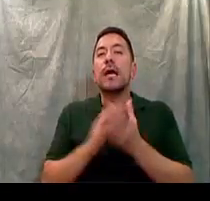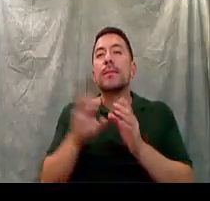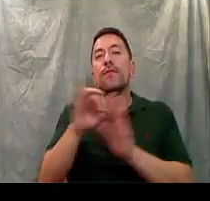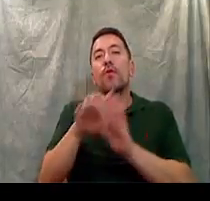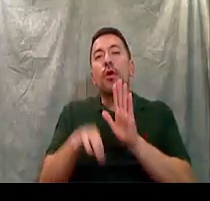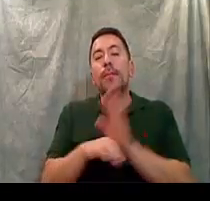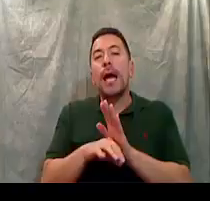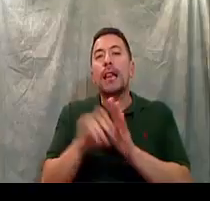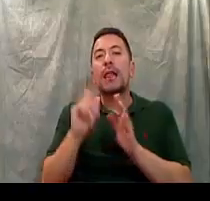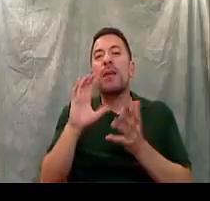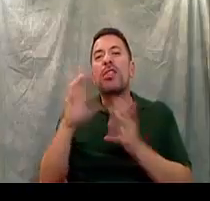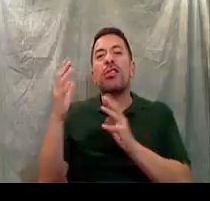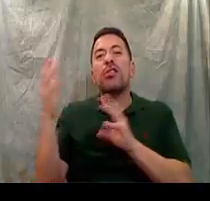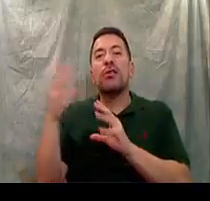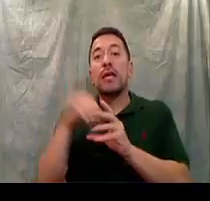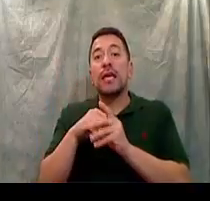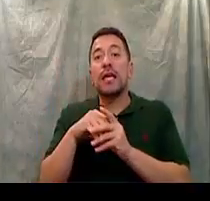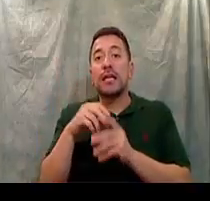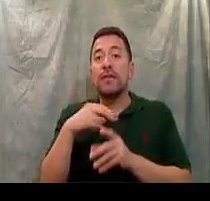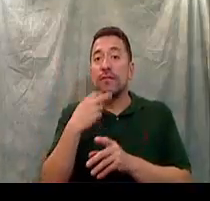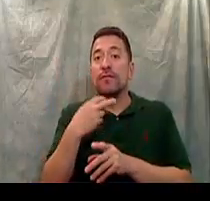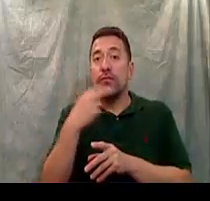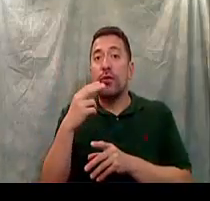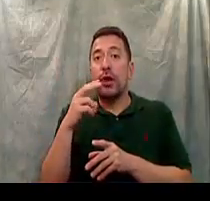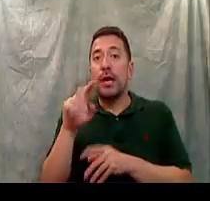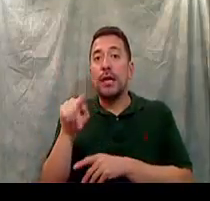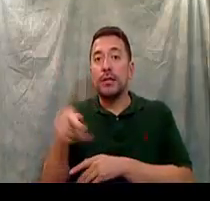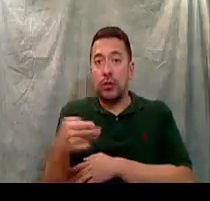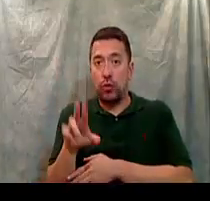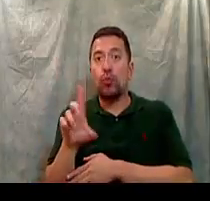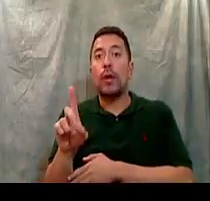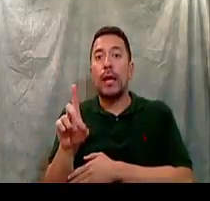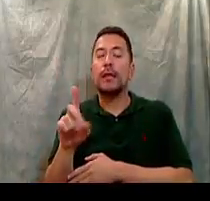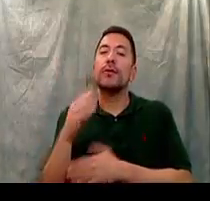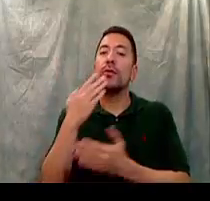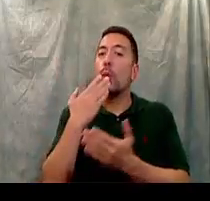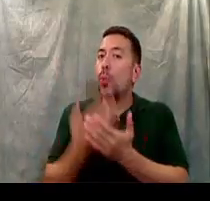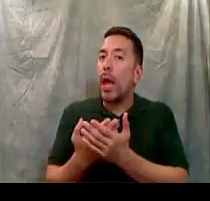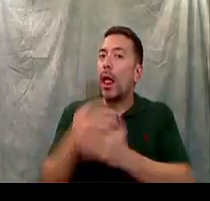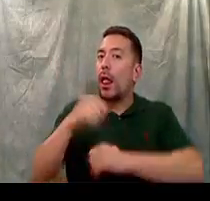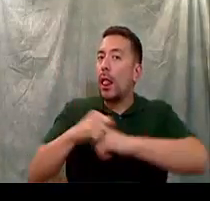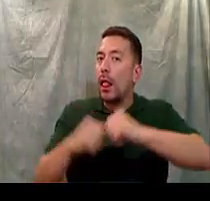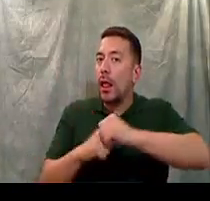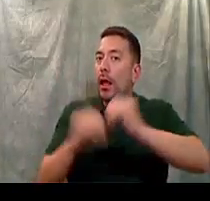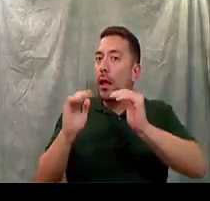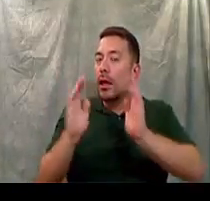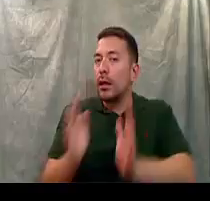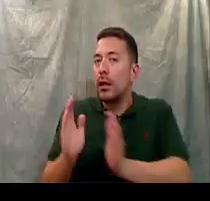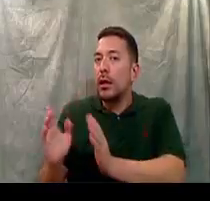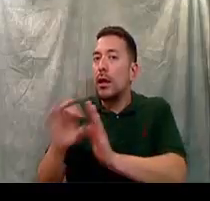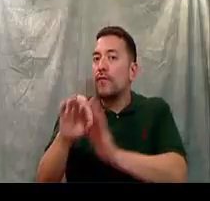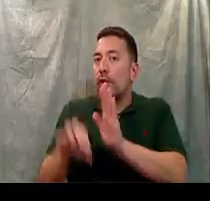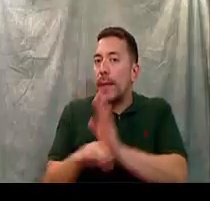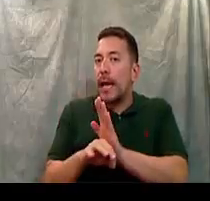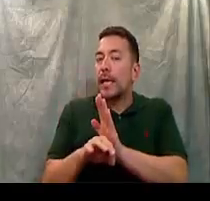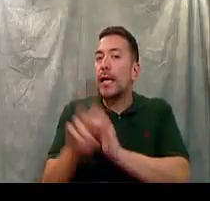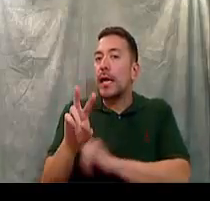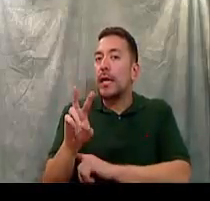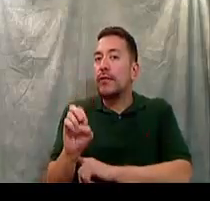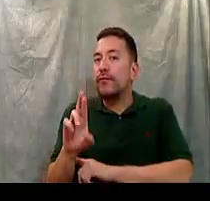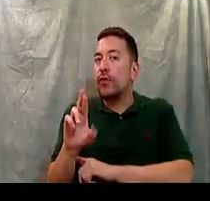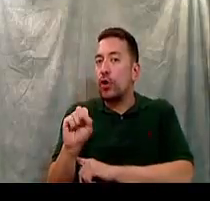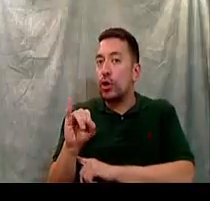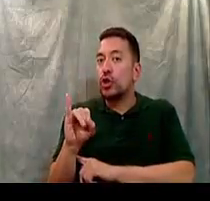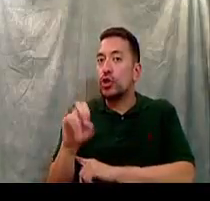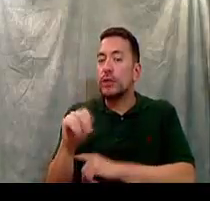in VoiceThread, so I just want you to know that the well-formatted version of this is available as a link in the Week 5